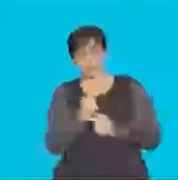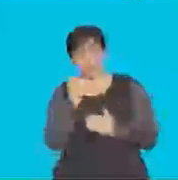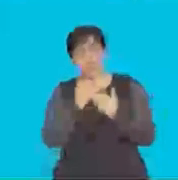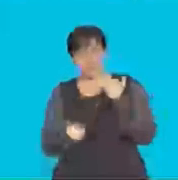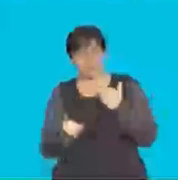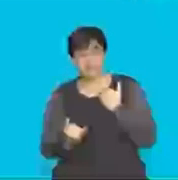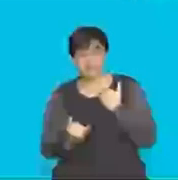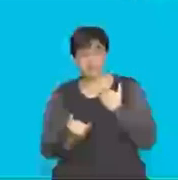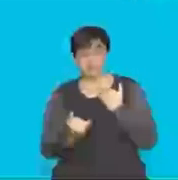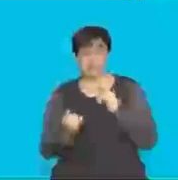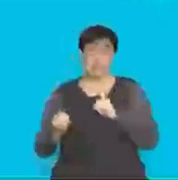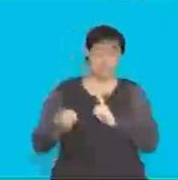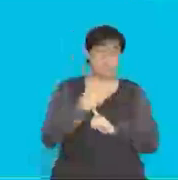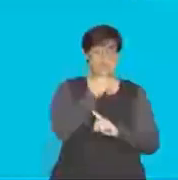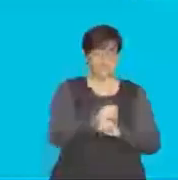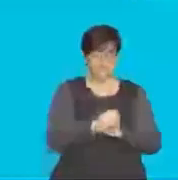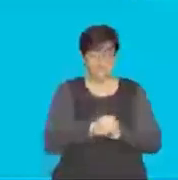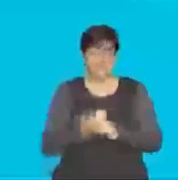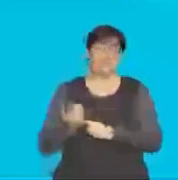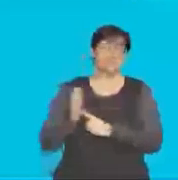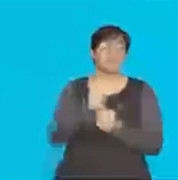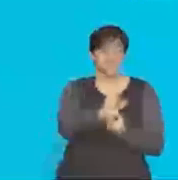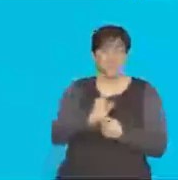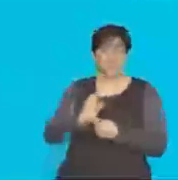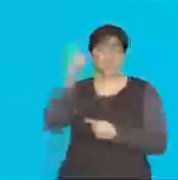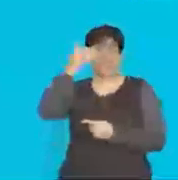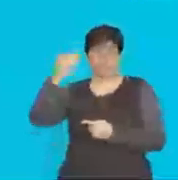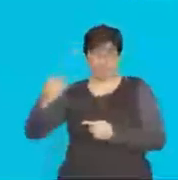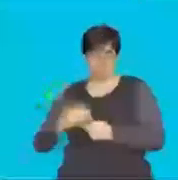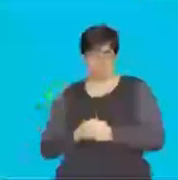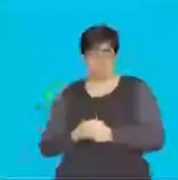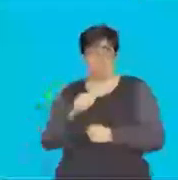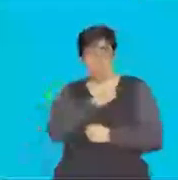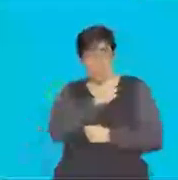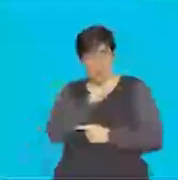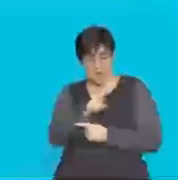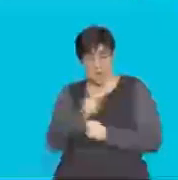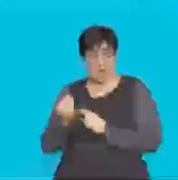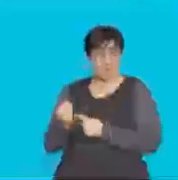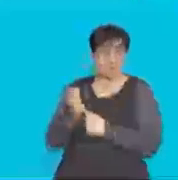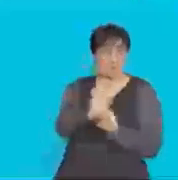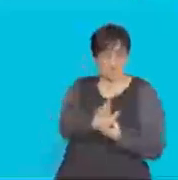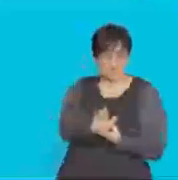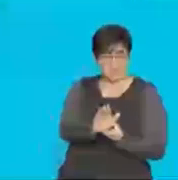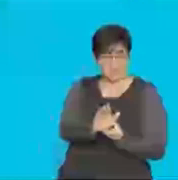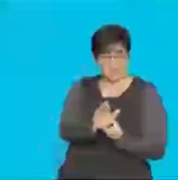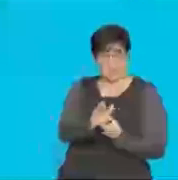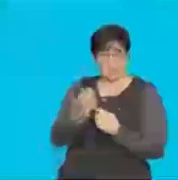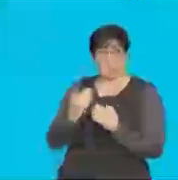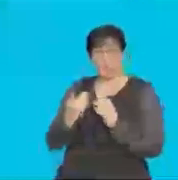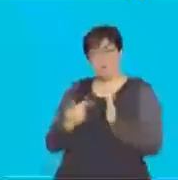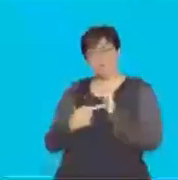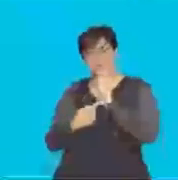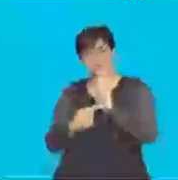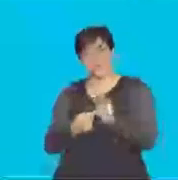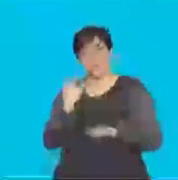often individuals that are affected, we tend to show them with the shade. Unfortunately, because of the way we present our